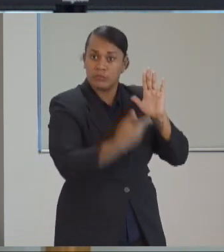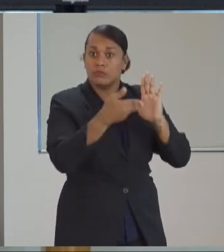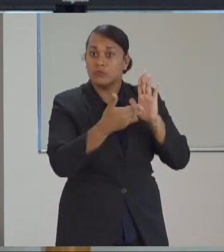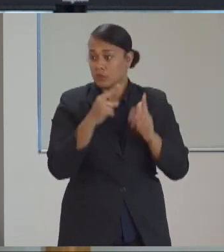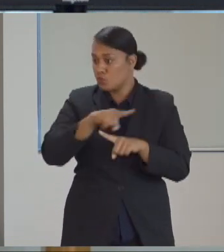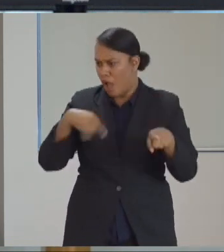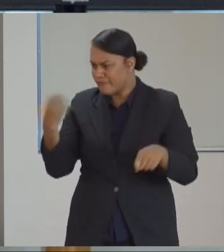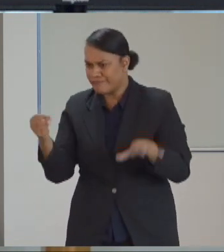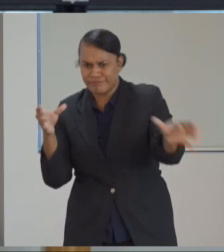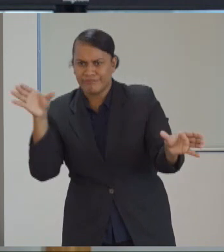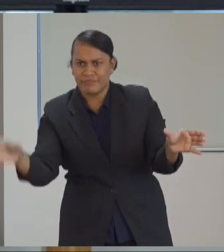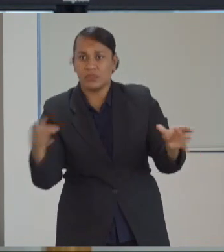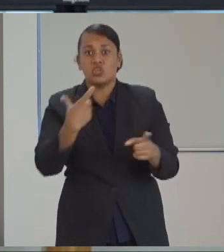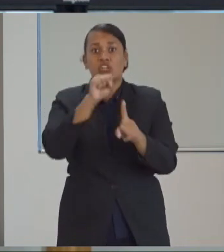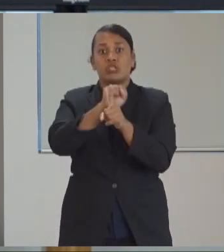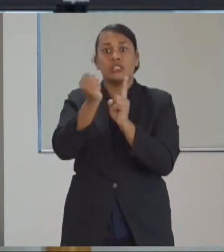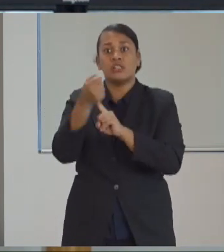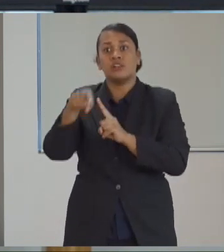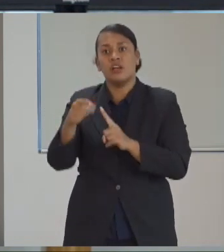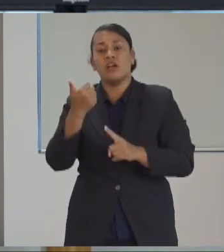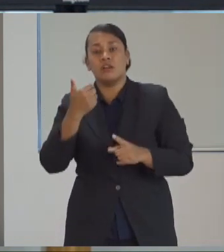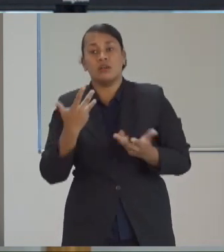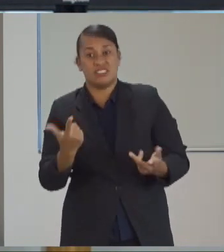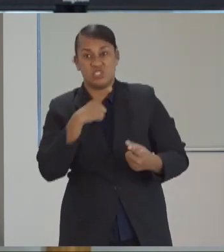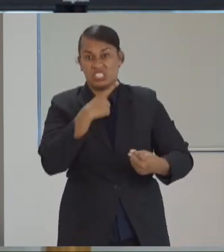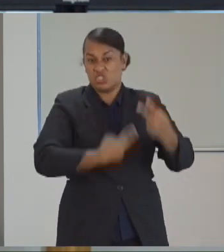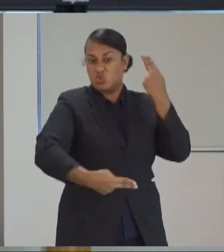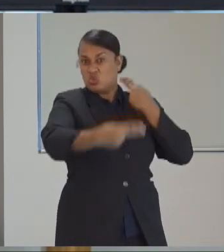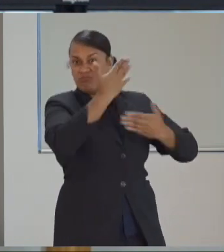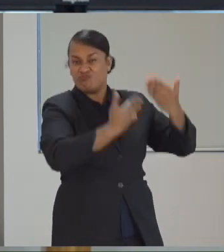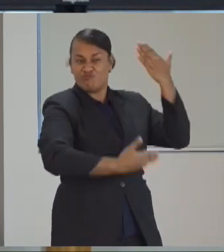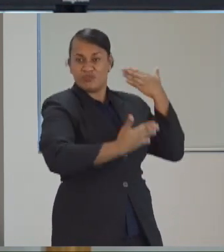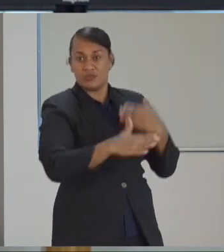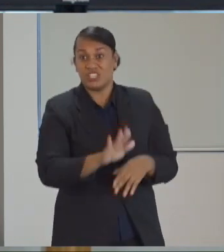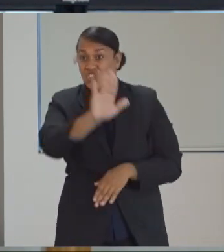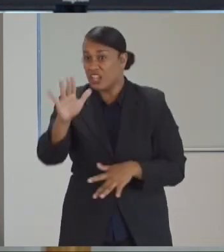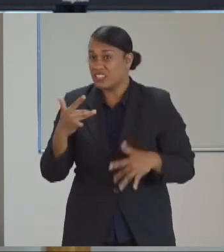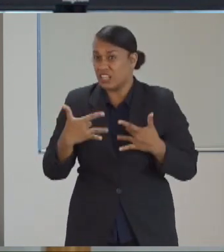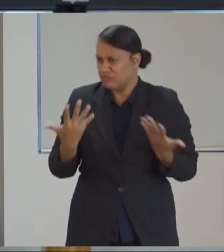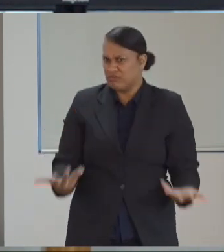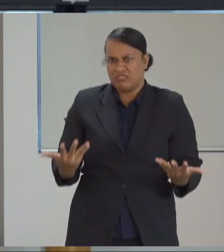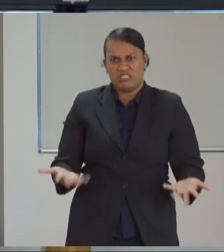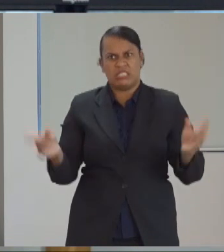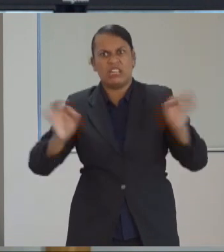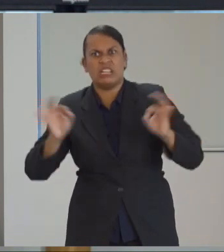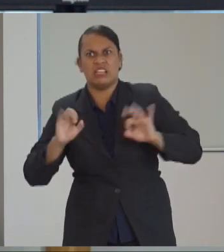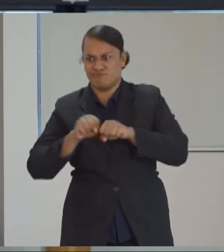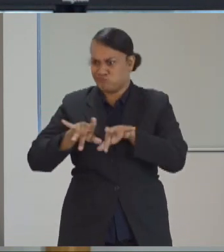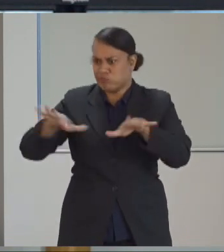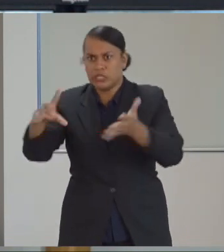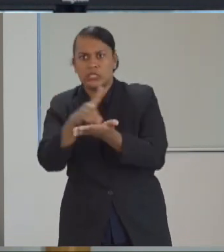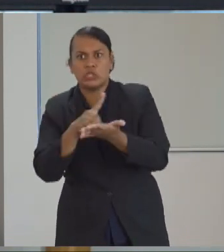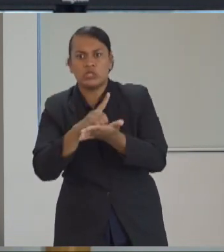situation, in recent history, in your lifetime, in my lifetime, we never had such a pandemic. So obviously